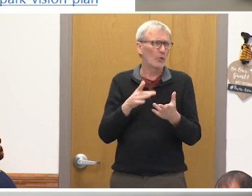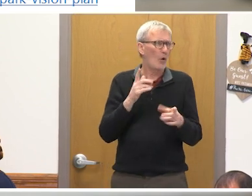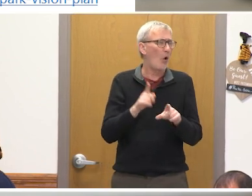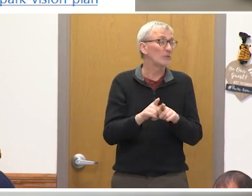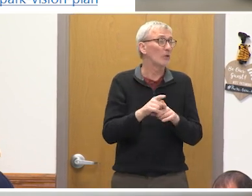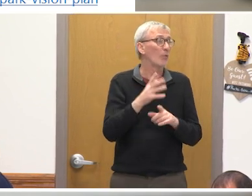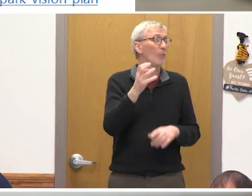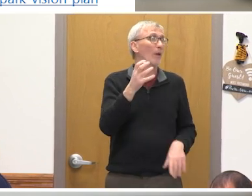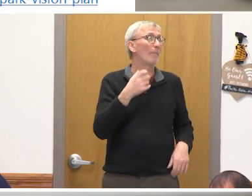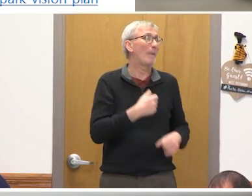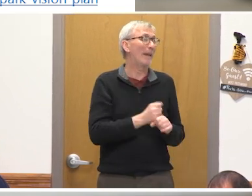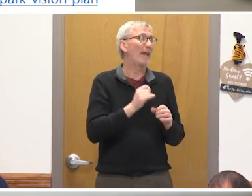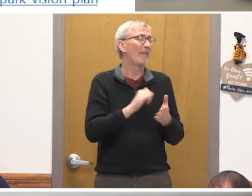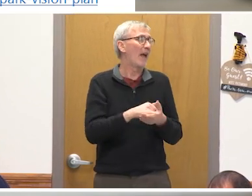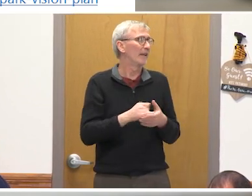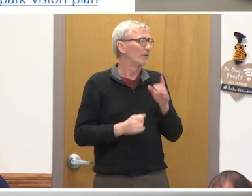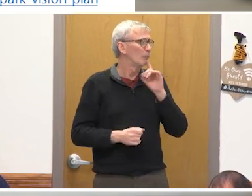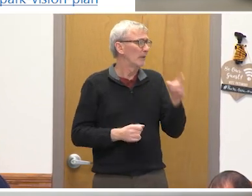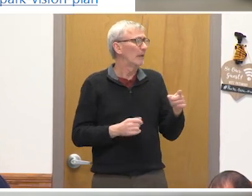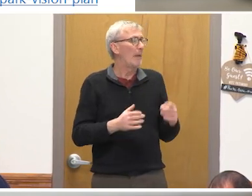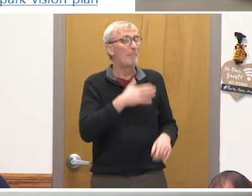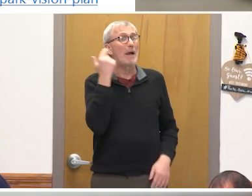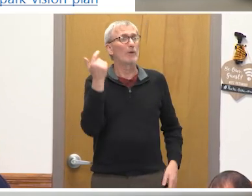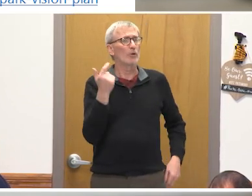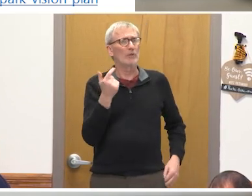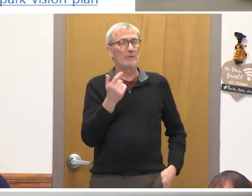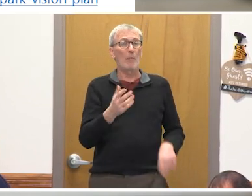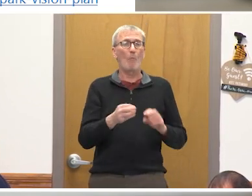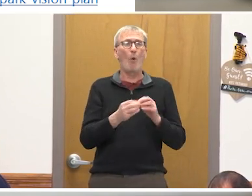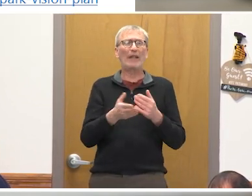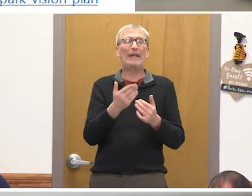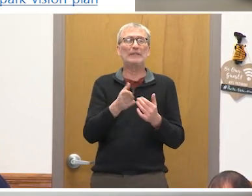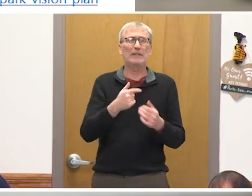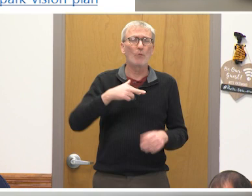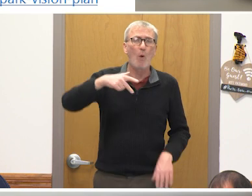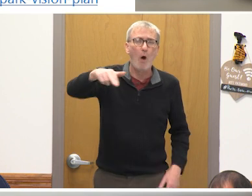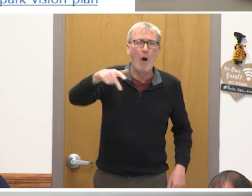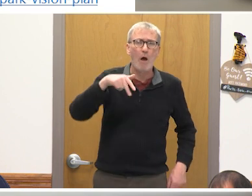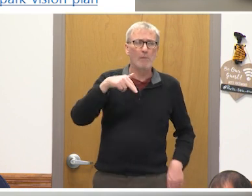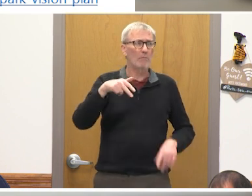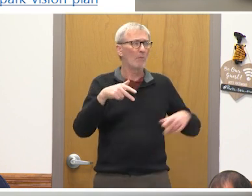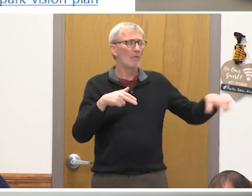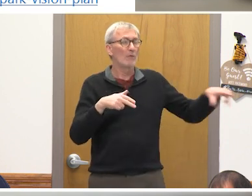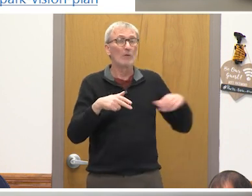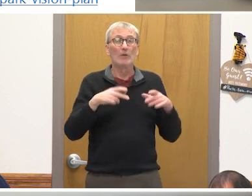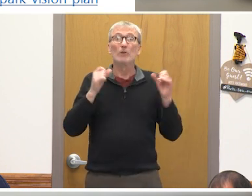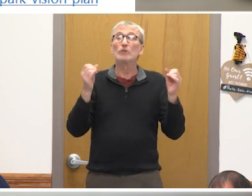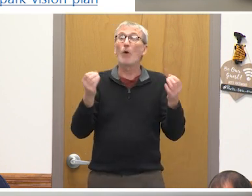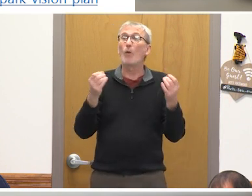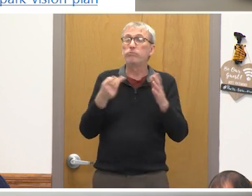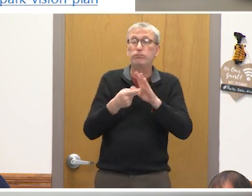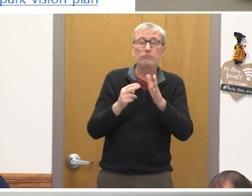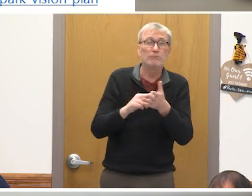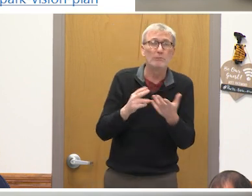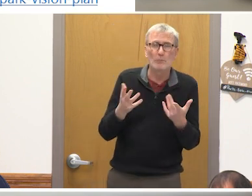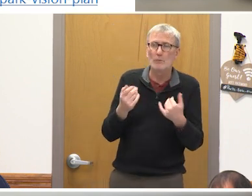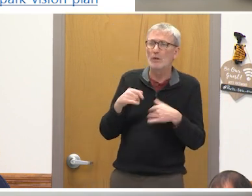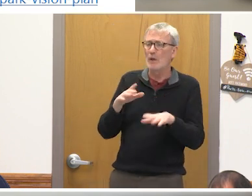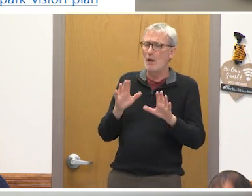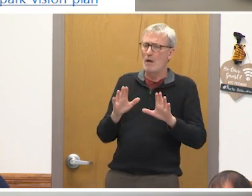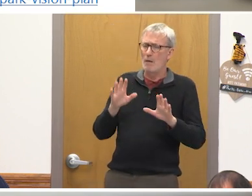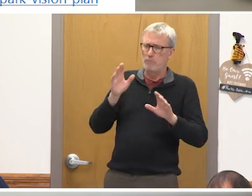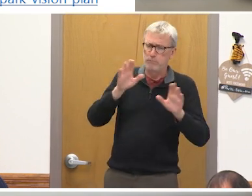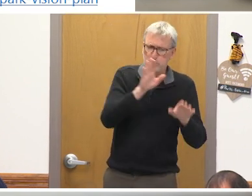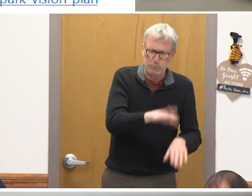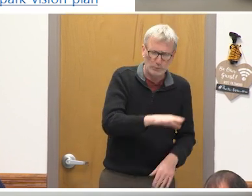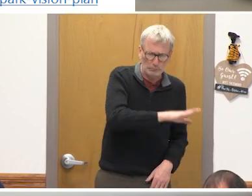make that a really better place for pedestrians to be, to cross the street. And so the intention is, with layering in traffic calming elements,